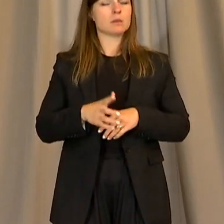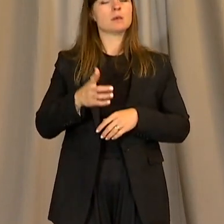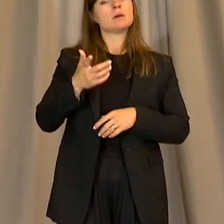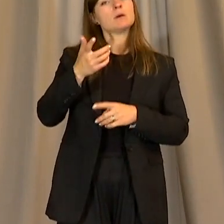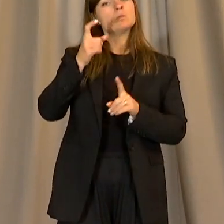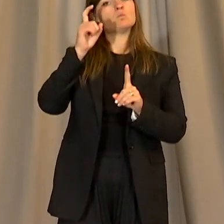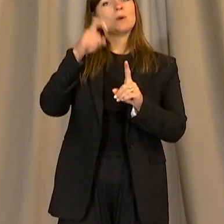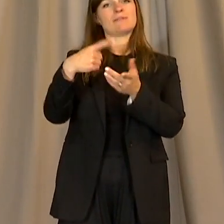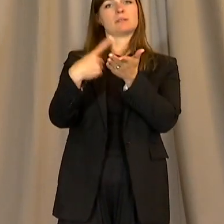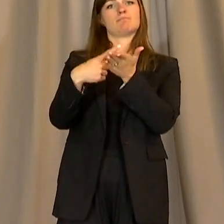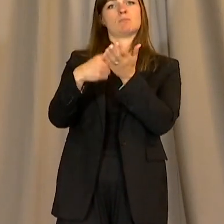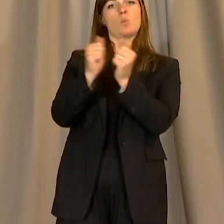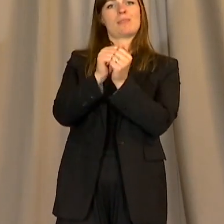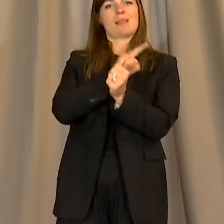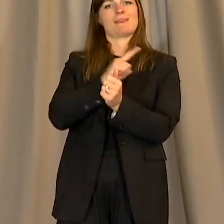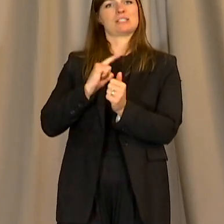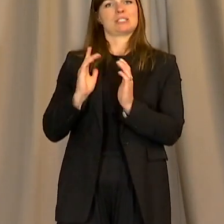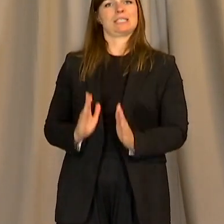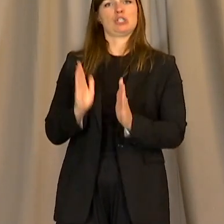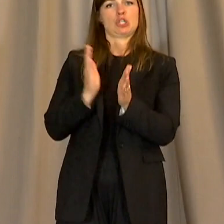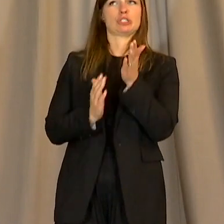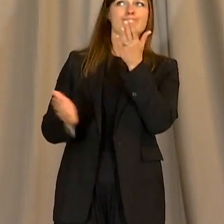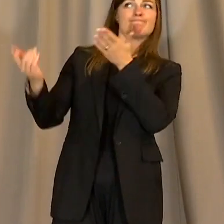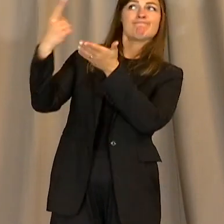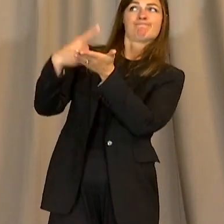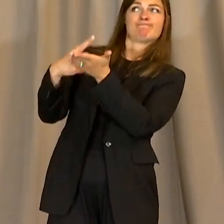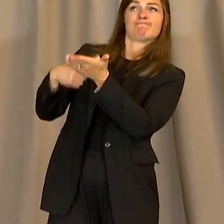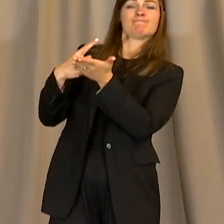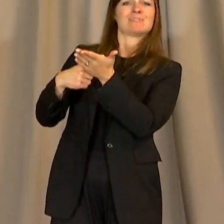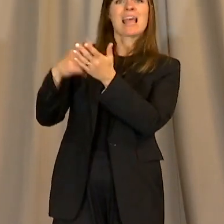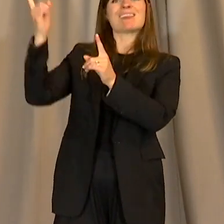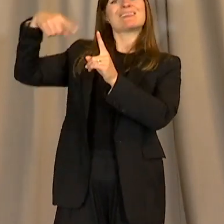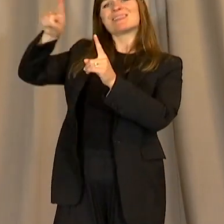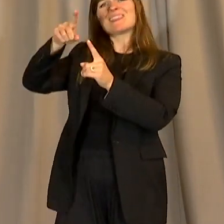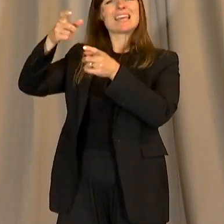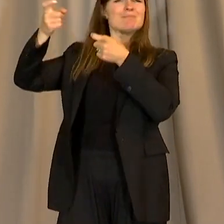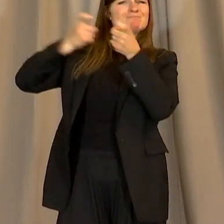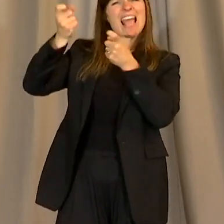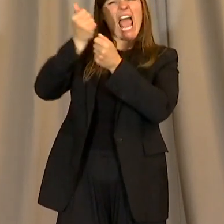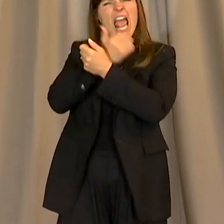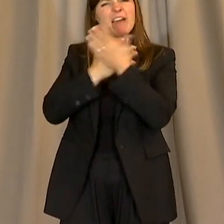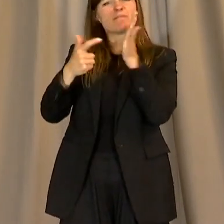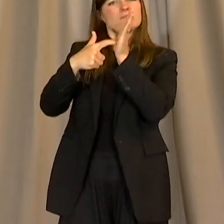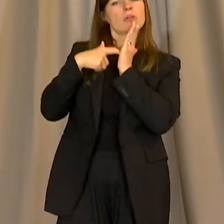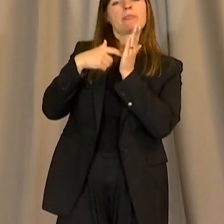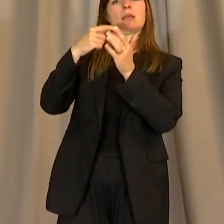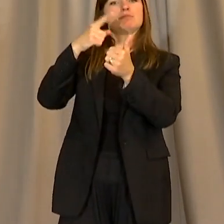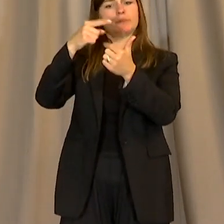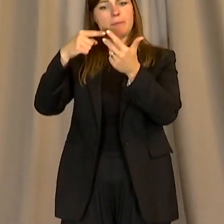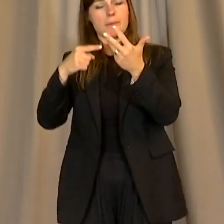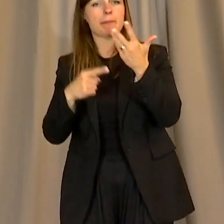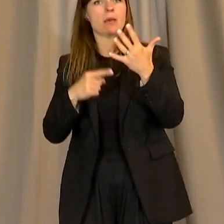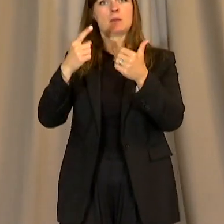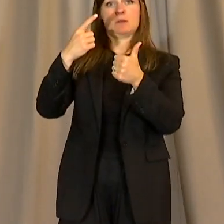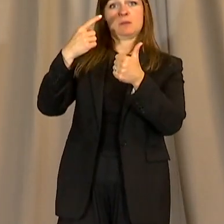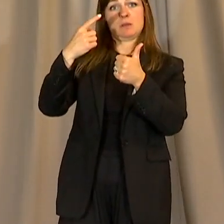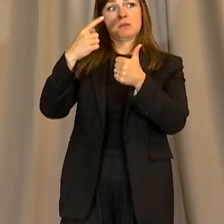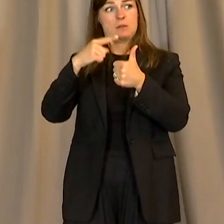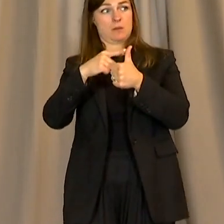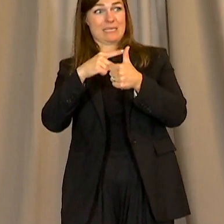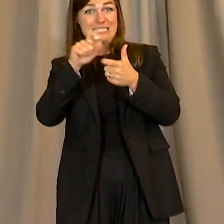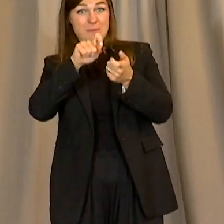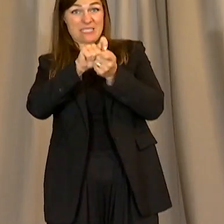talk to our legislators. They mandate every other thing. They mandate what we ought to